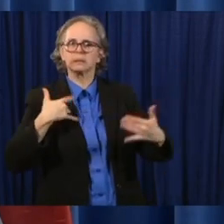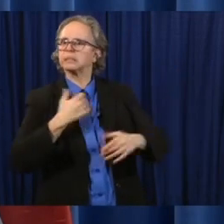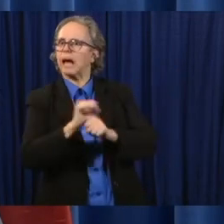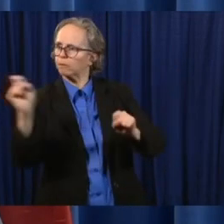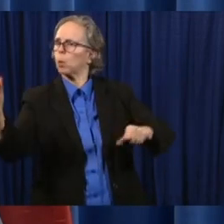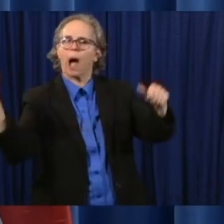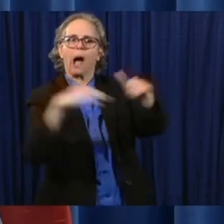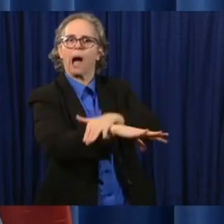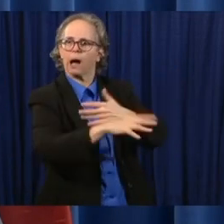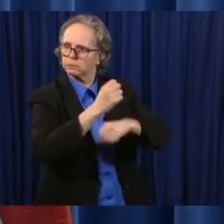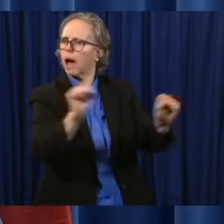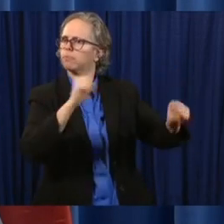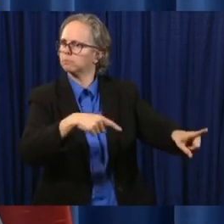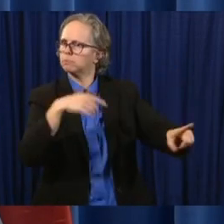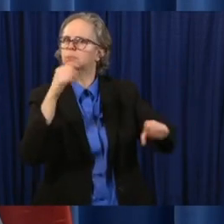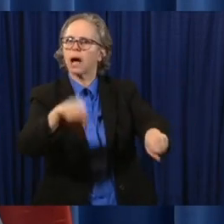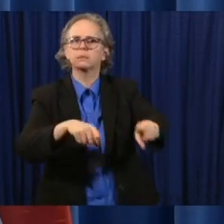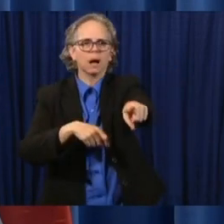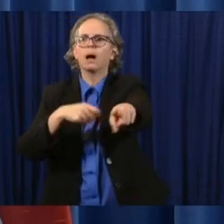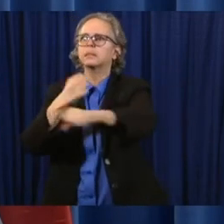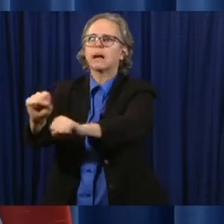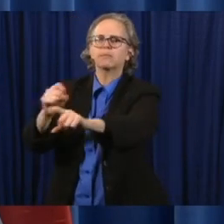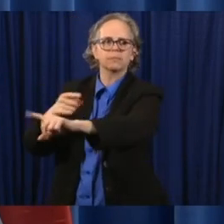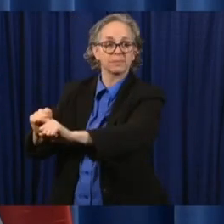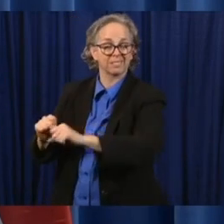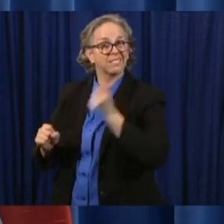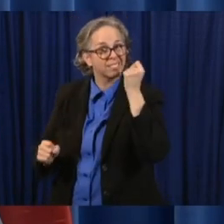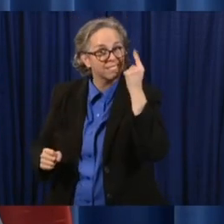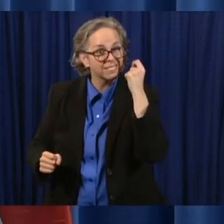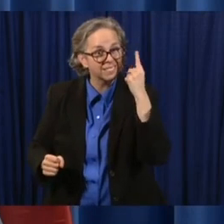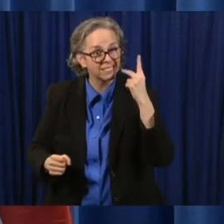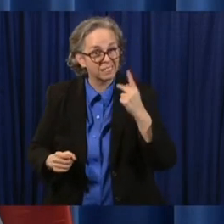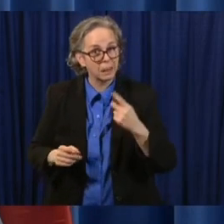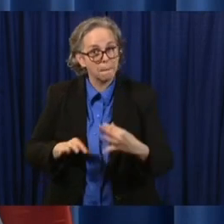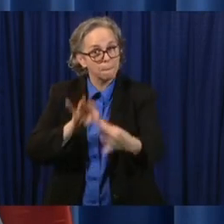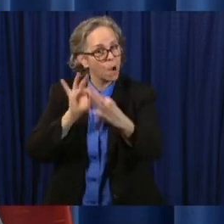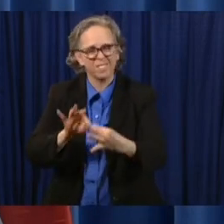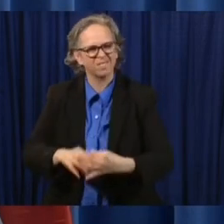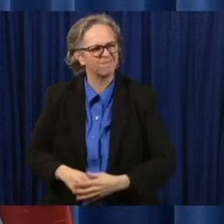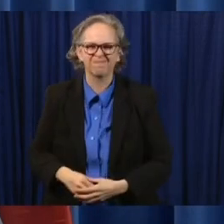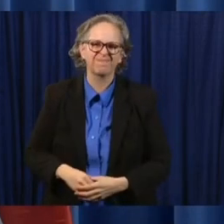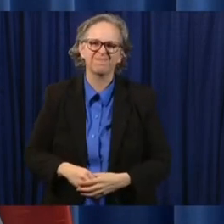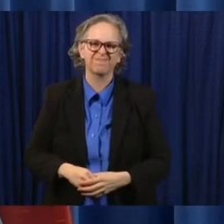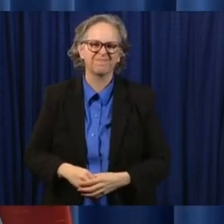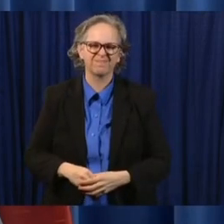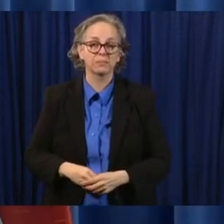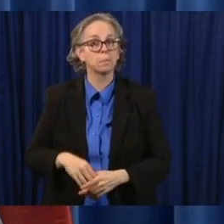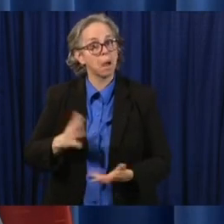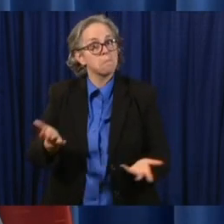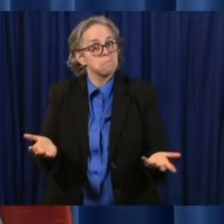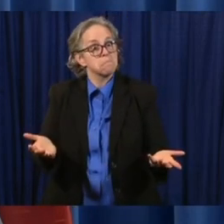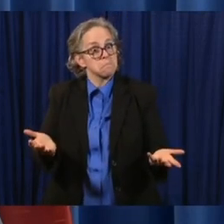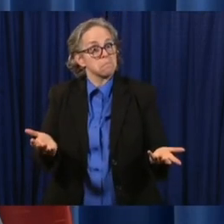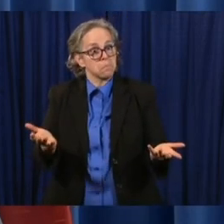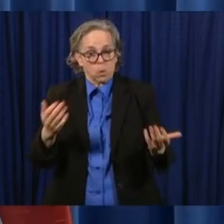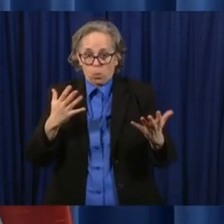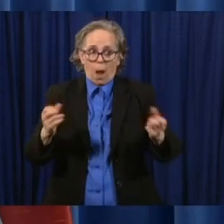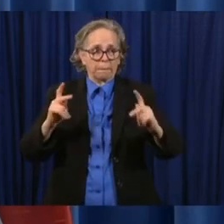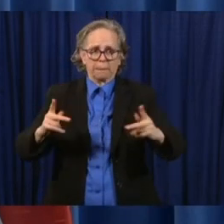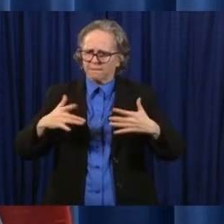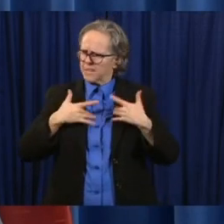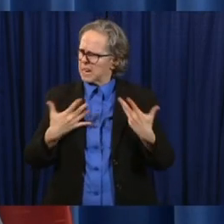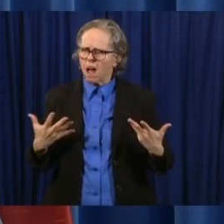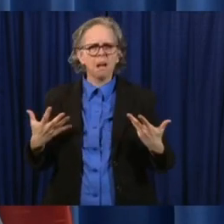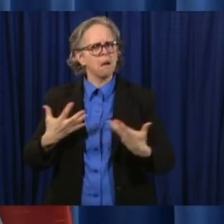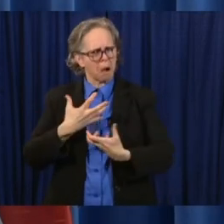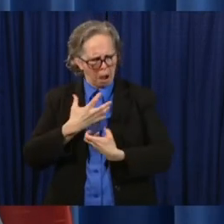be made. Nothing is perfect. We can't guarantee anything, but we want people to have confidence. So